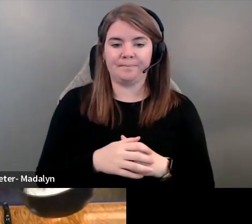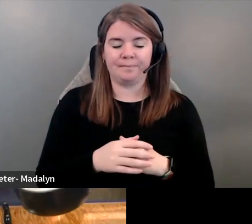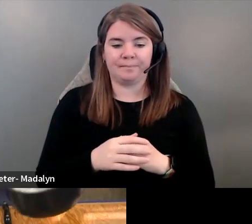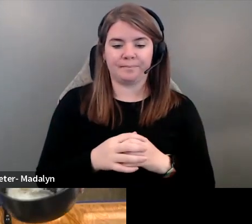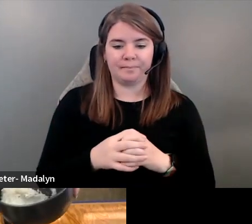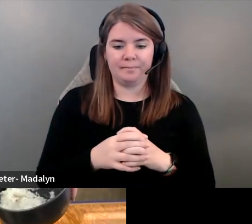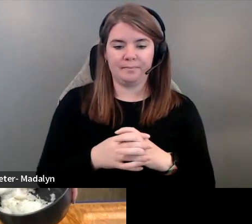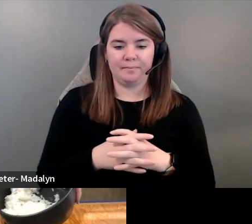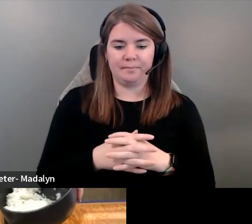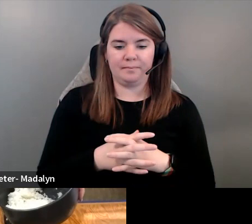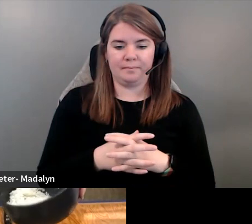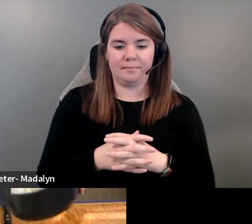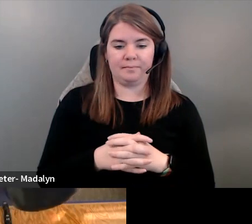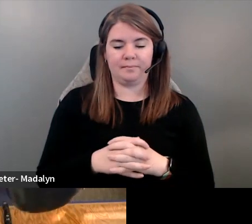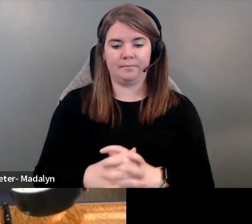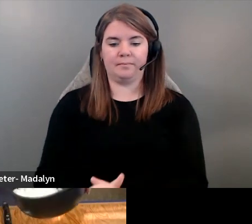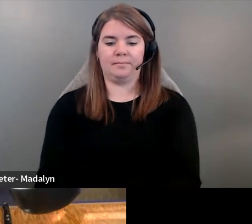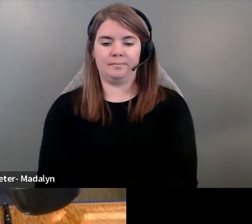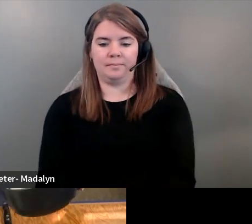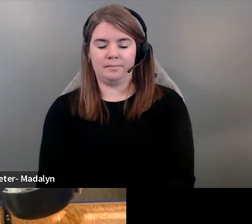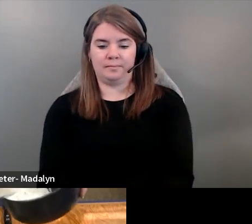Add my cooked rice.